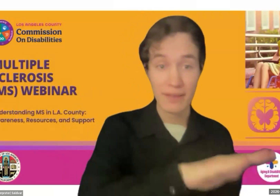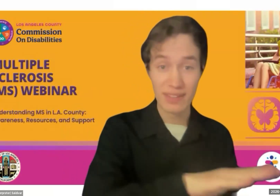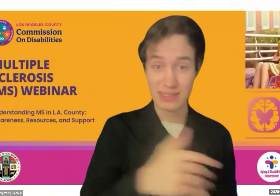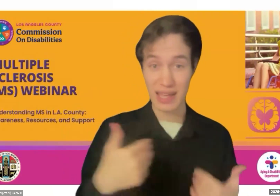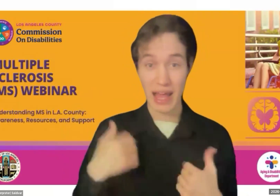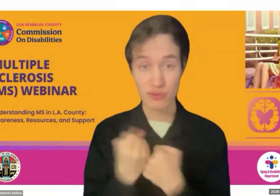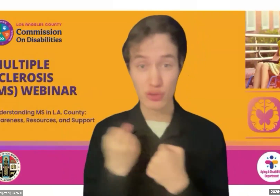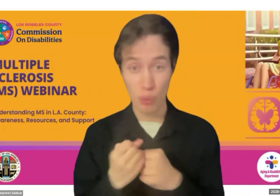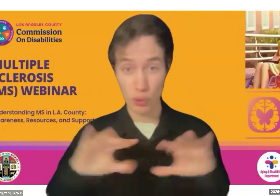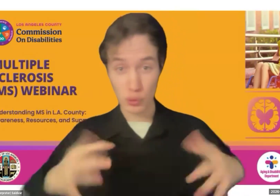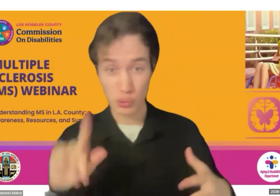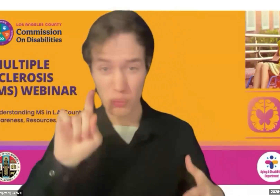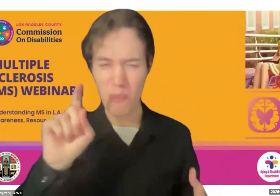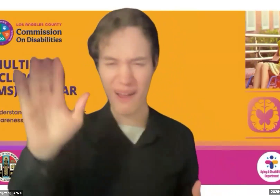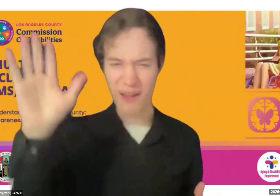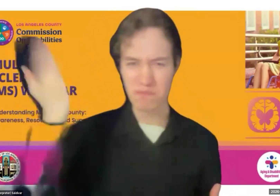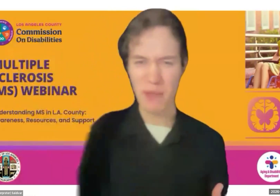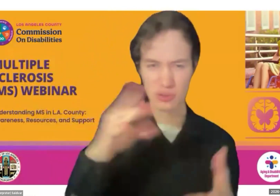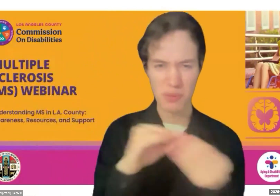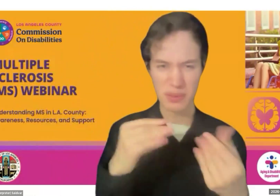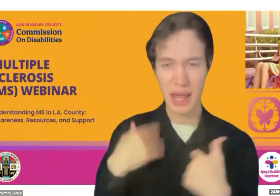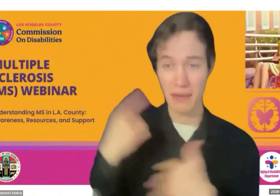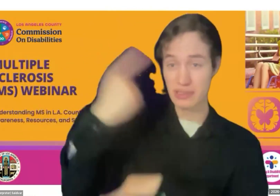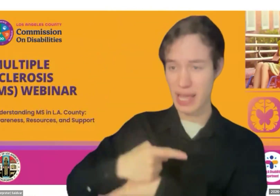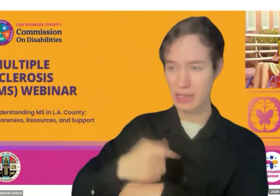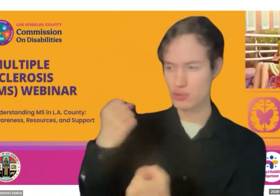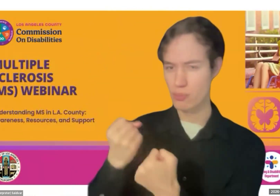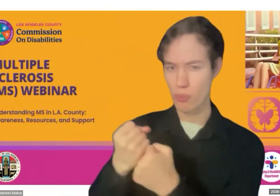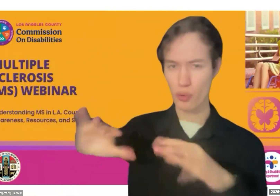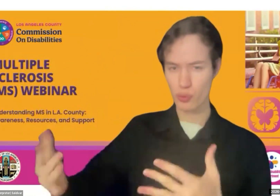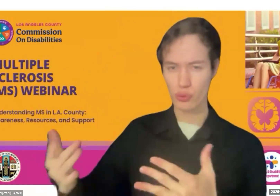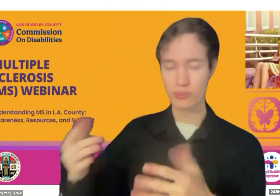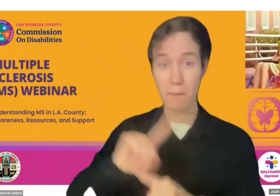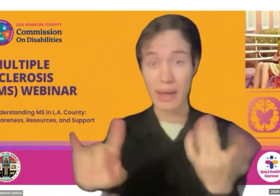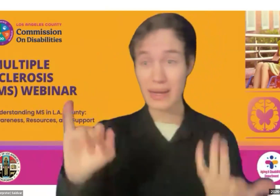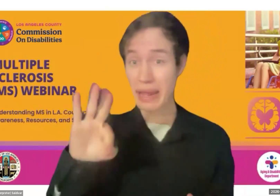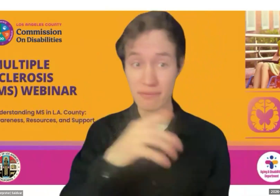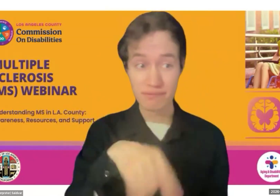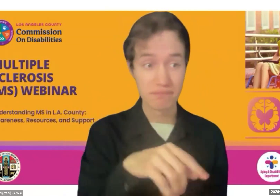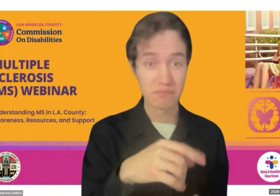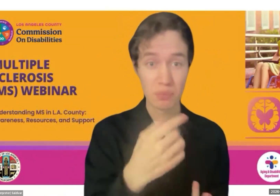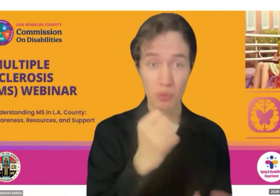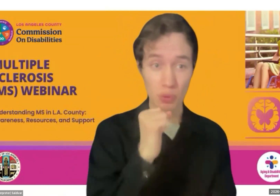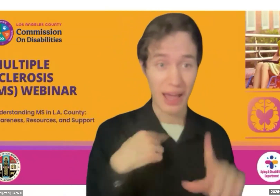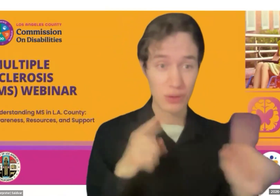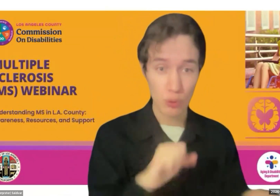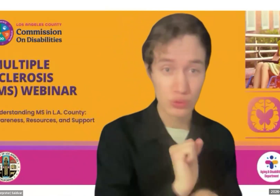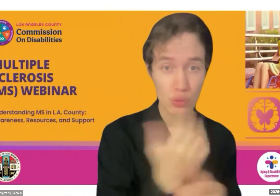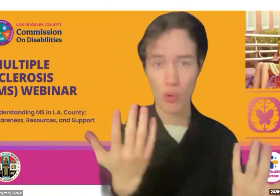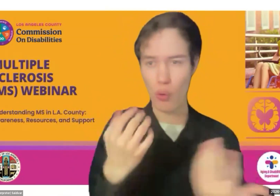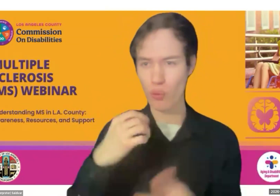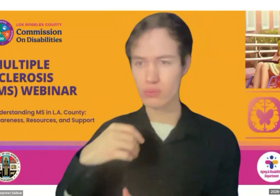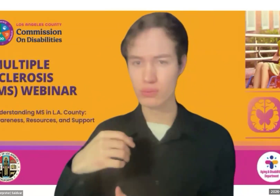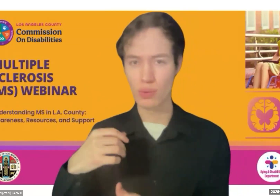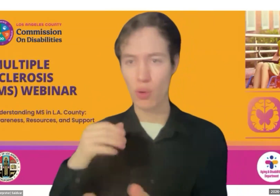that they're during the day, but just in case someone with MS works during the day or they go to school? You know, I don't know of